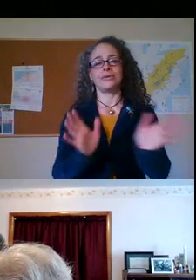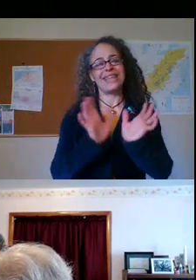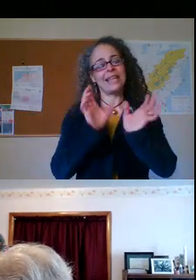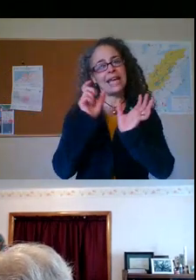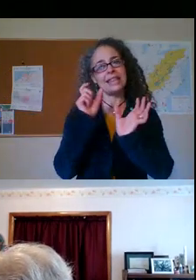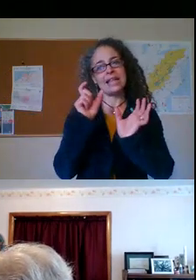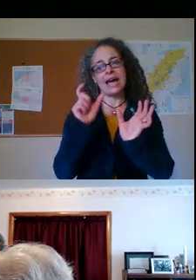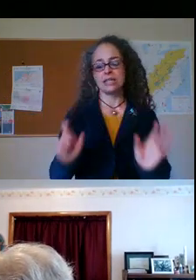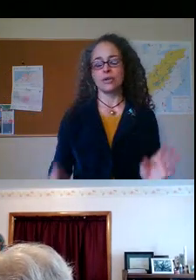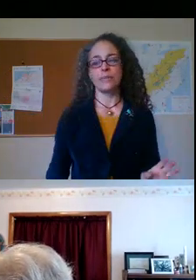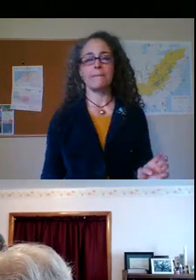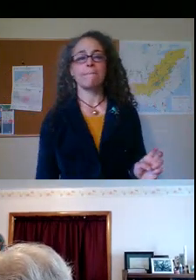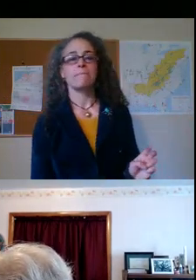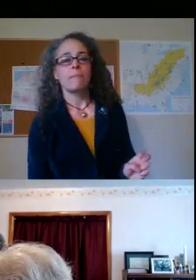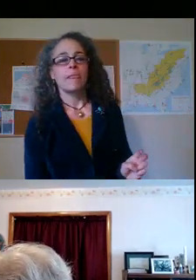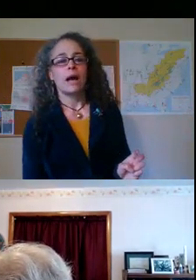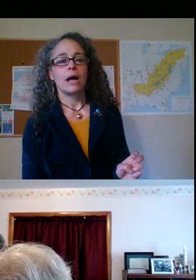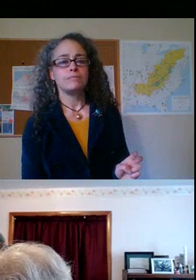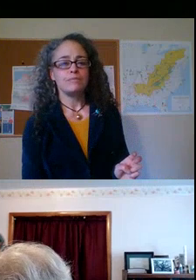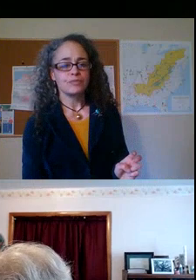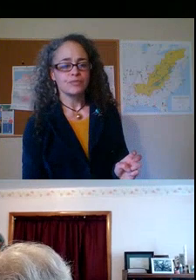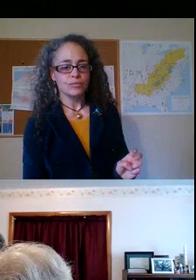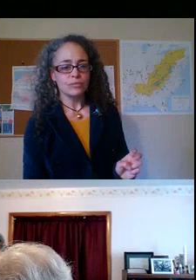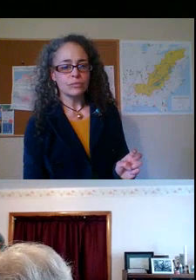in, like at that last little bit.